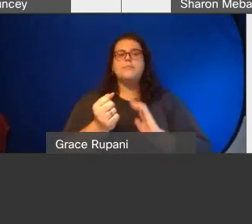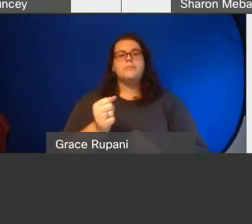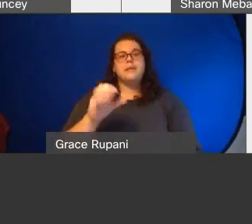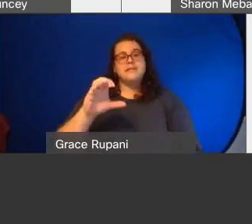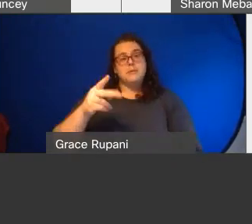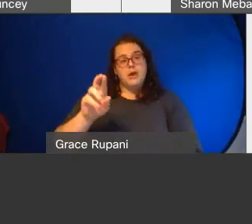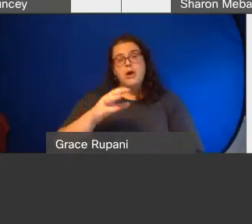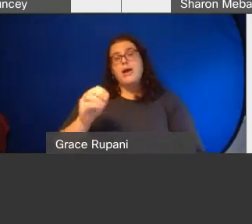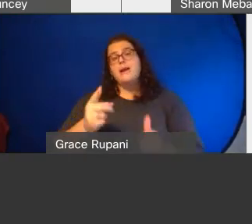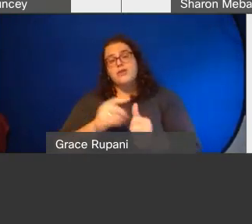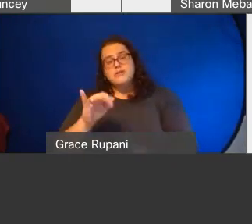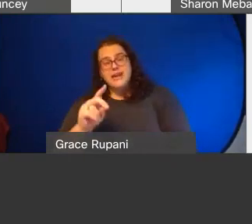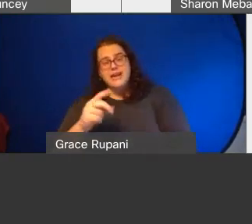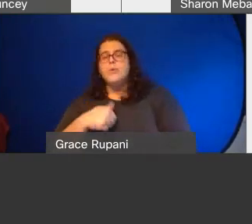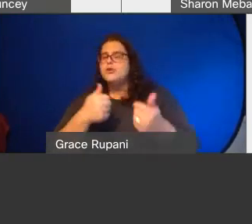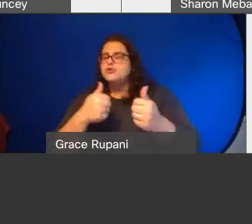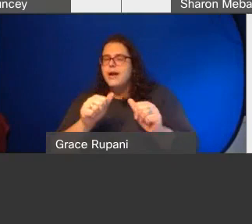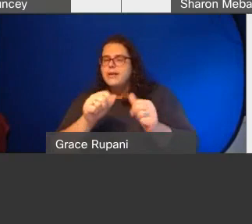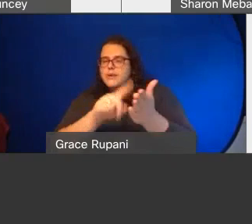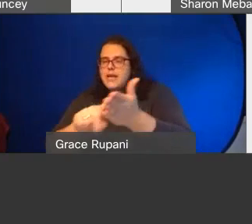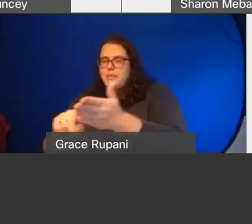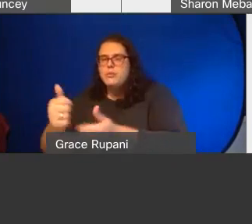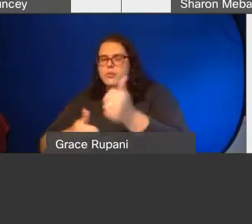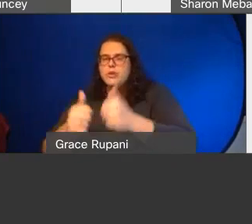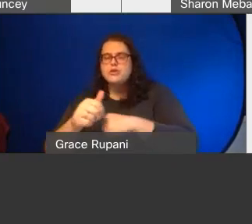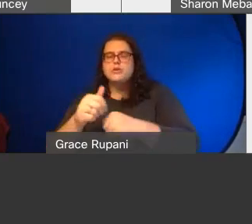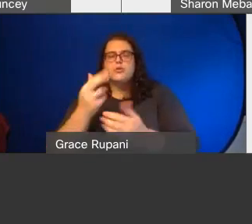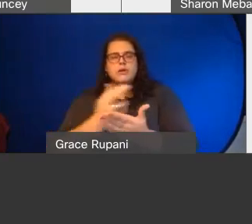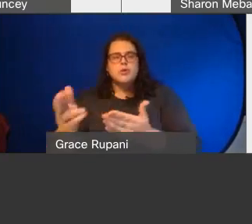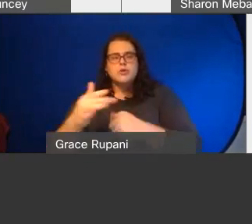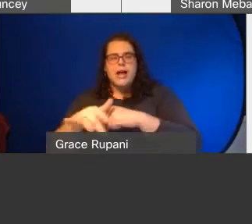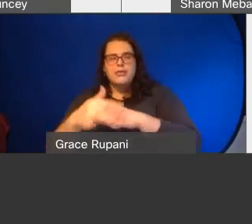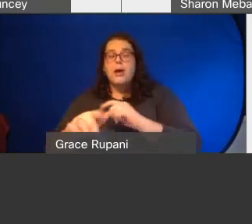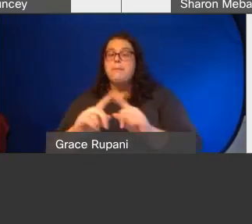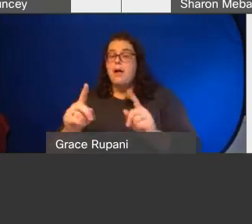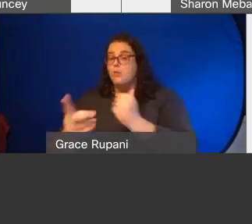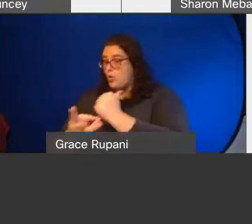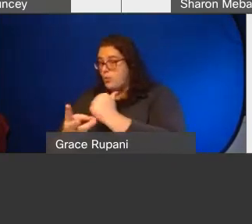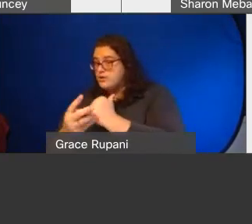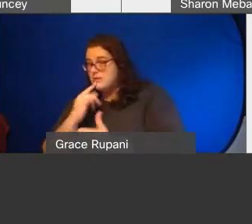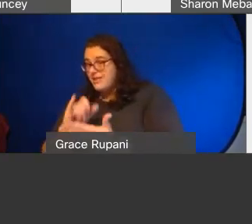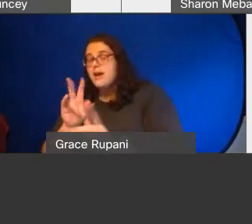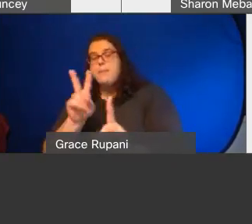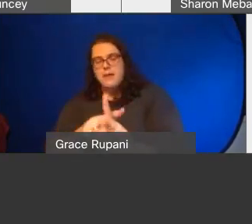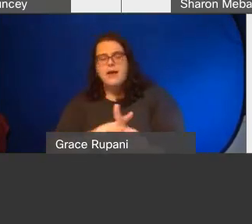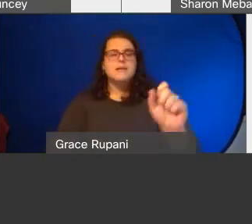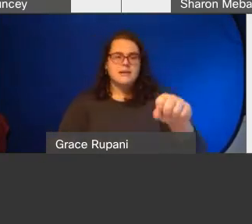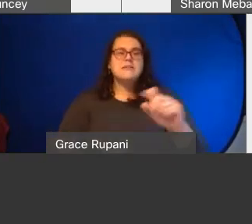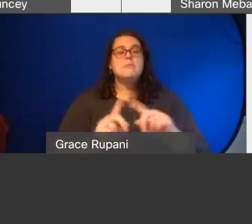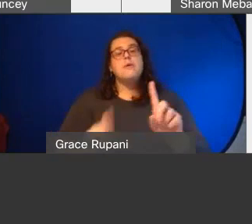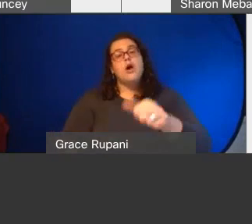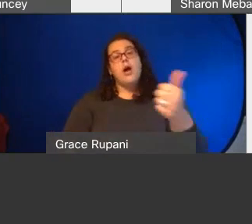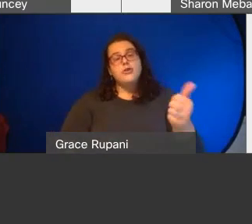those kind of options. But what Deputy Woodland did say just now does absolutely apply. But for certain other trainings such as PCT and